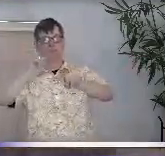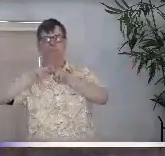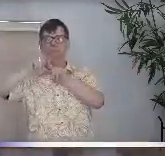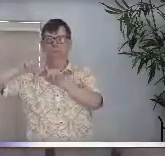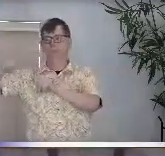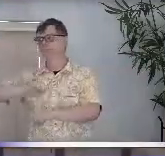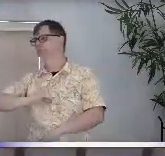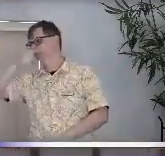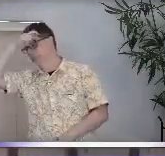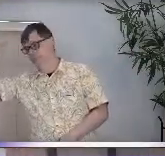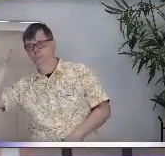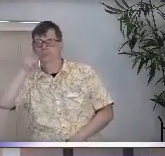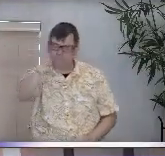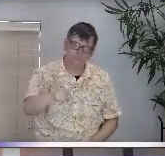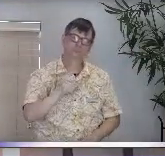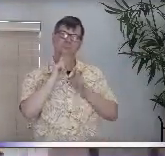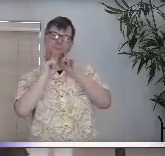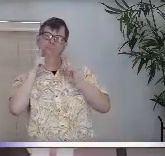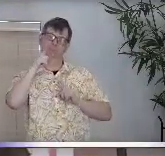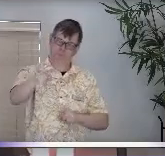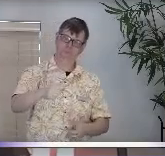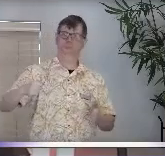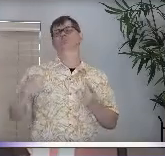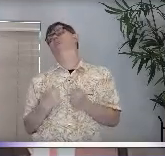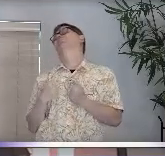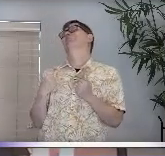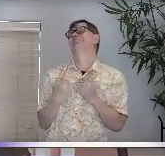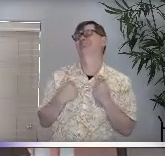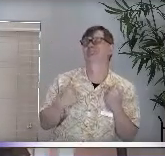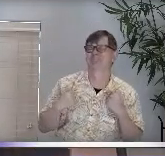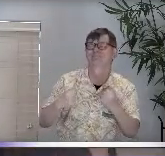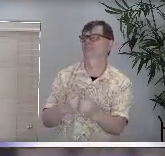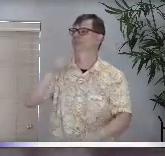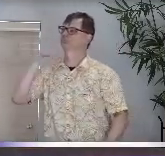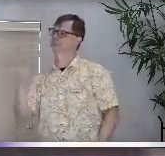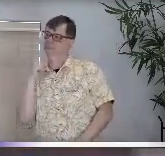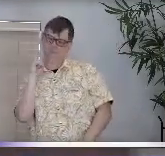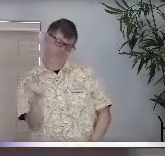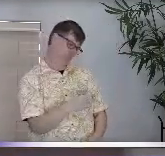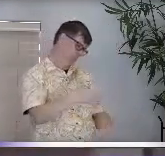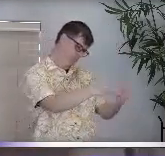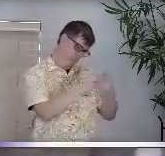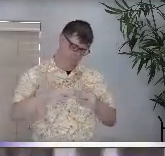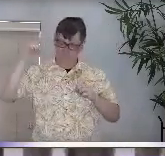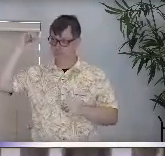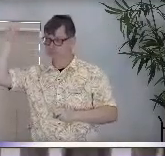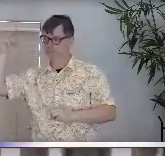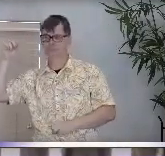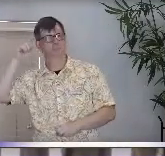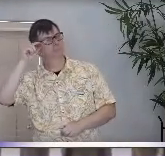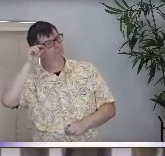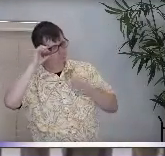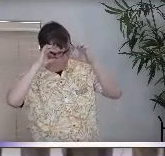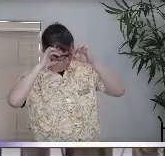here to remind you and tell you that, you know, I struggle with these things too as a human being. My husband sent me a picture of my glasses